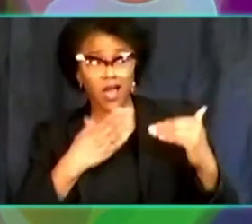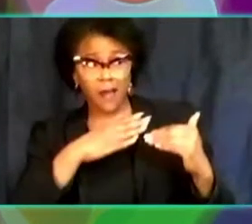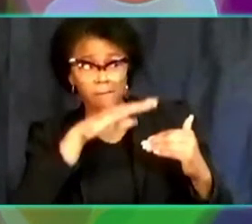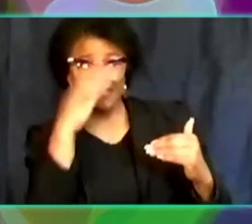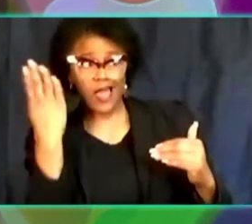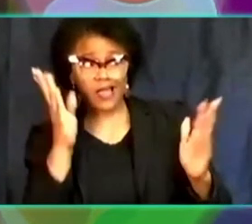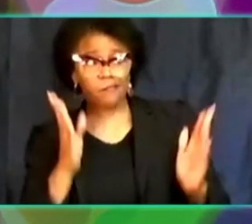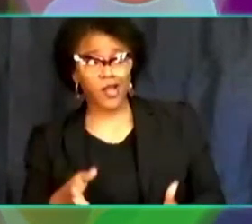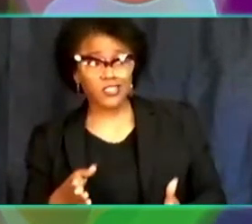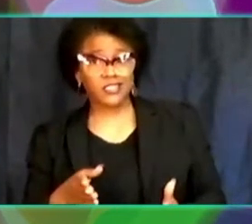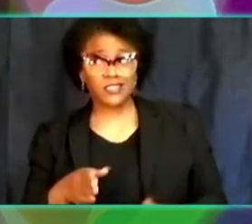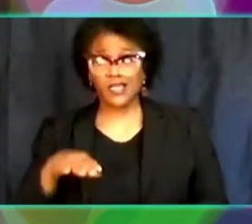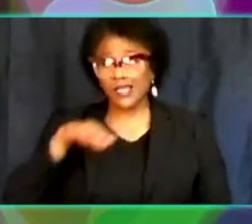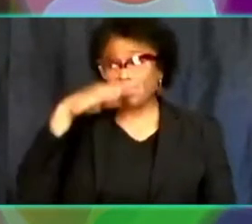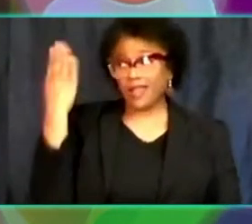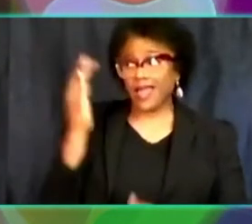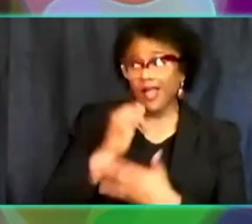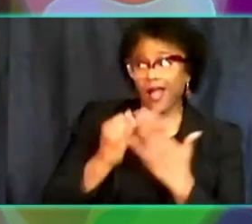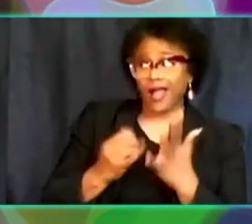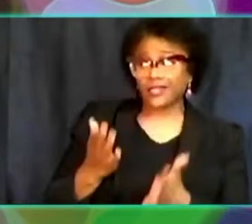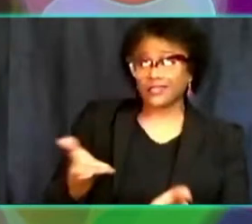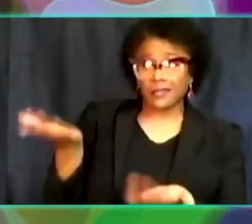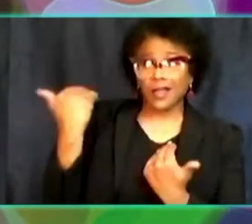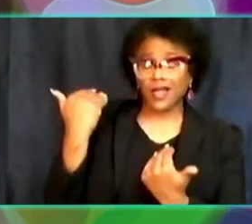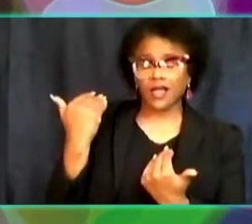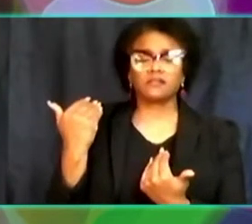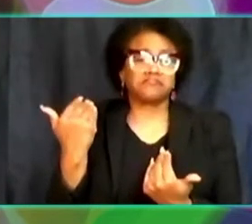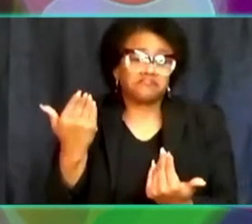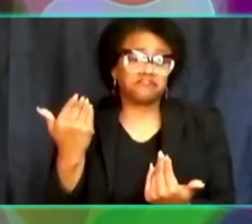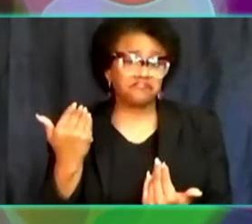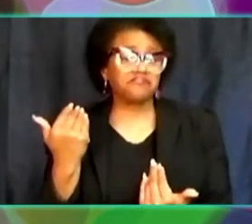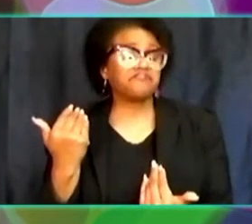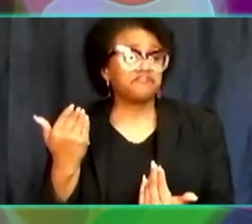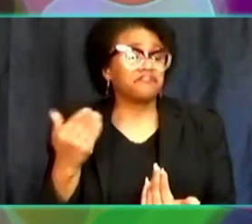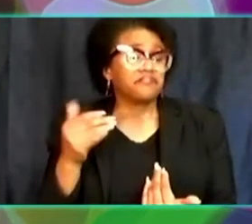know, artist or whatever. I think that's where